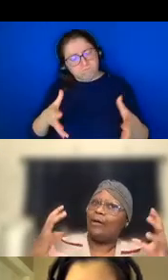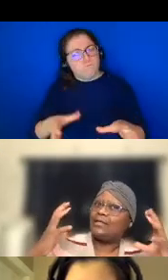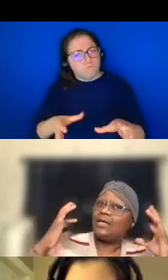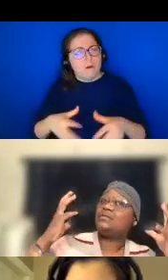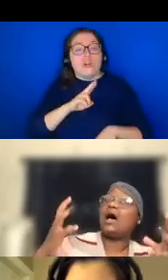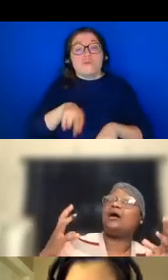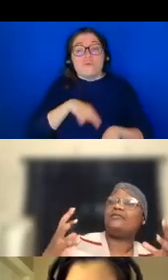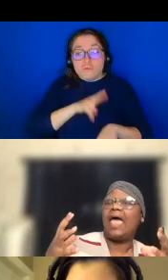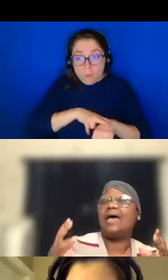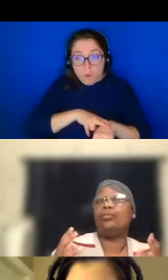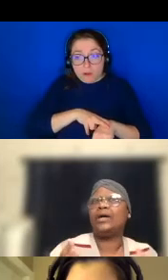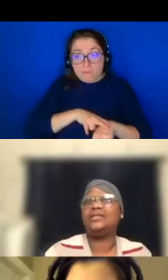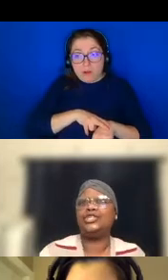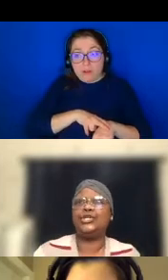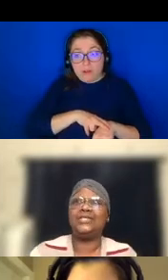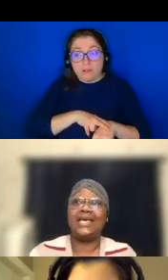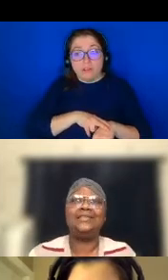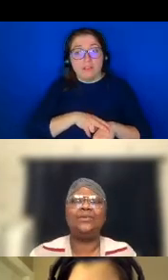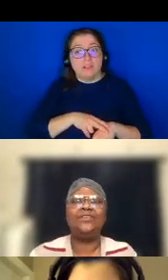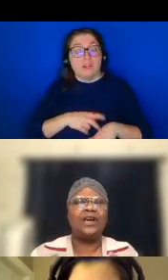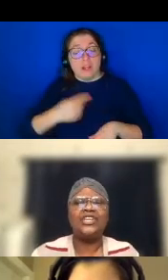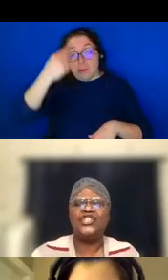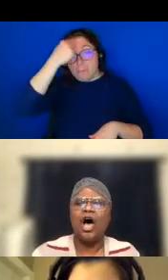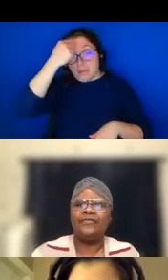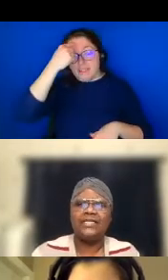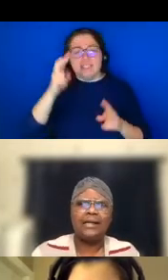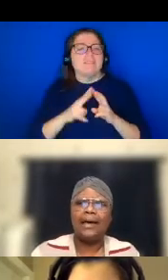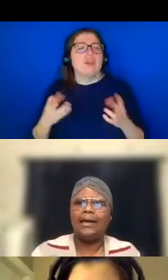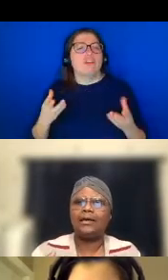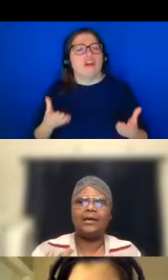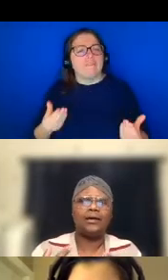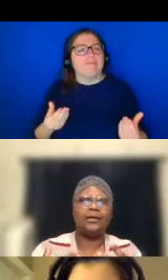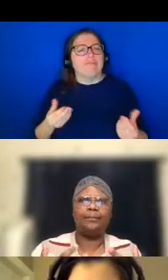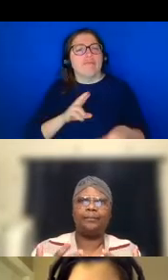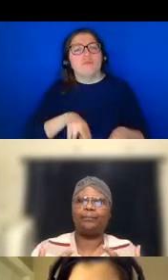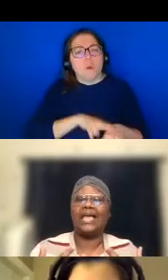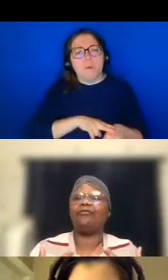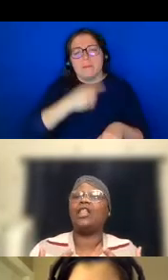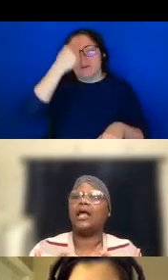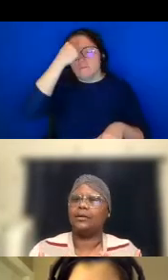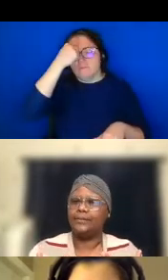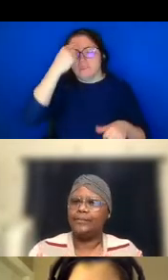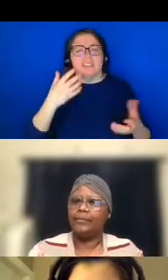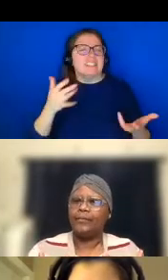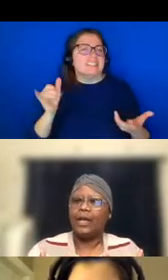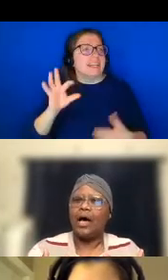natural, as it comes out of the head, brain tissue tends to be very soft. It's like